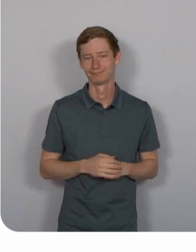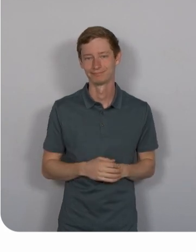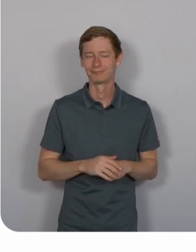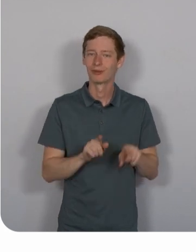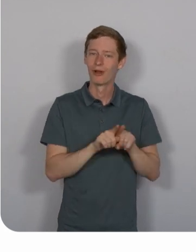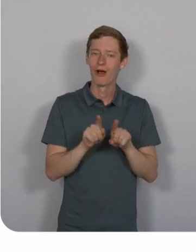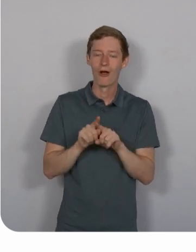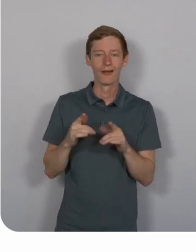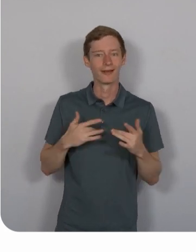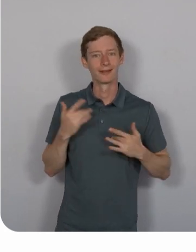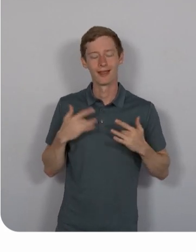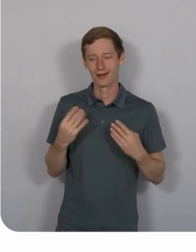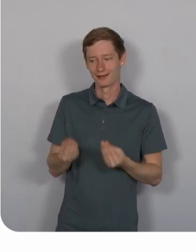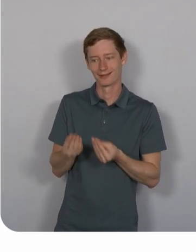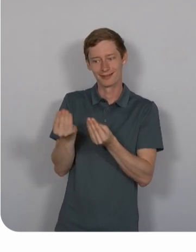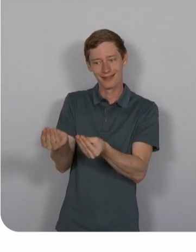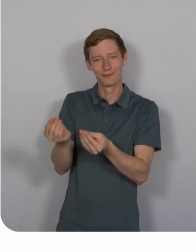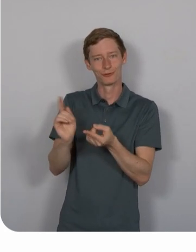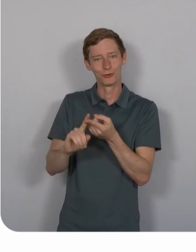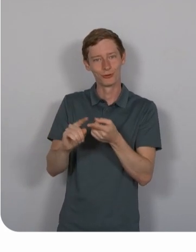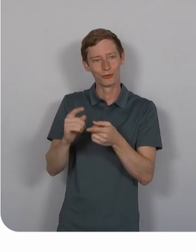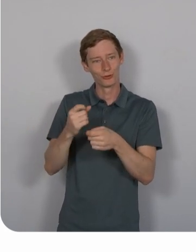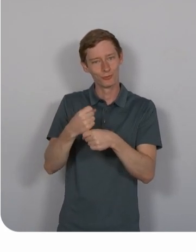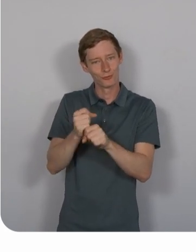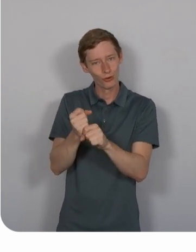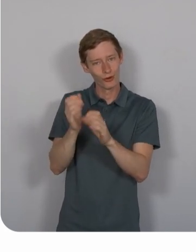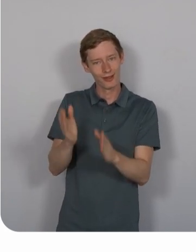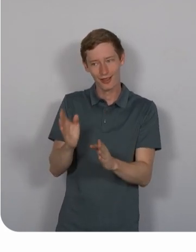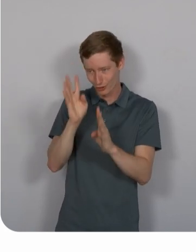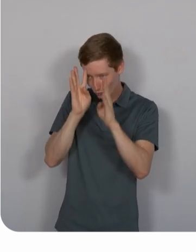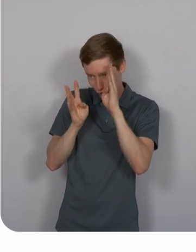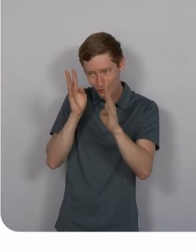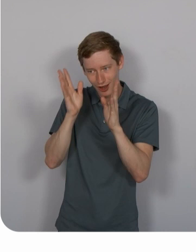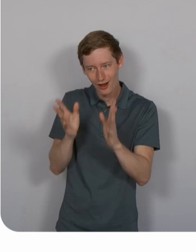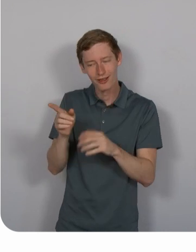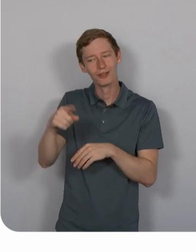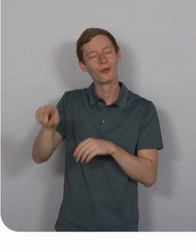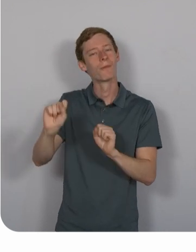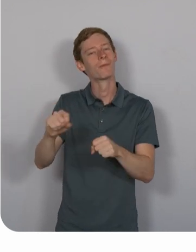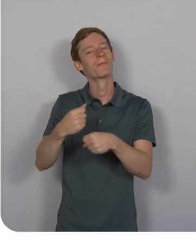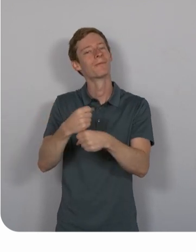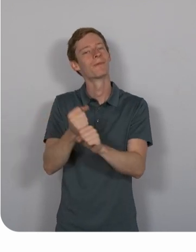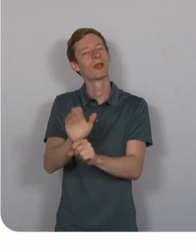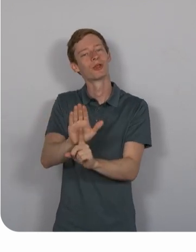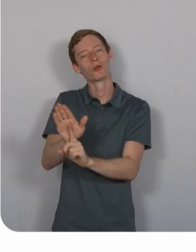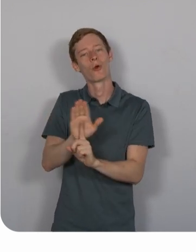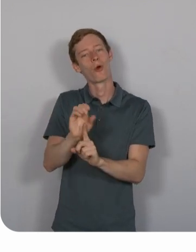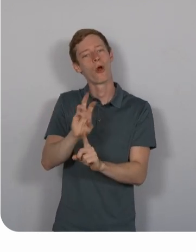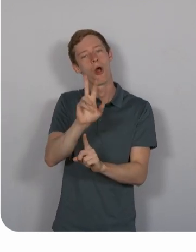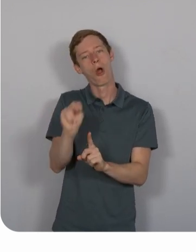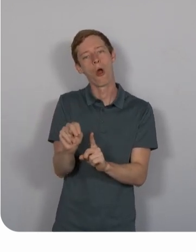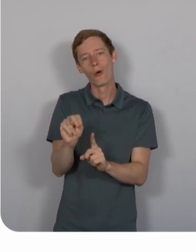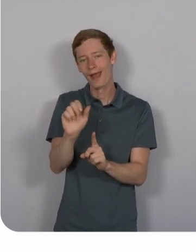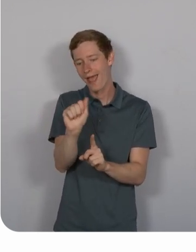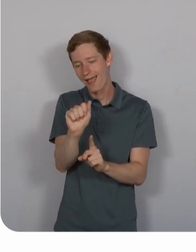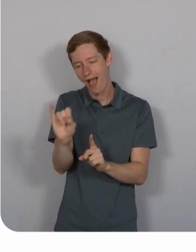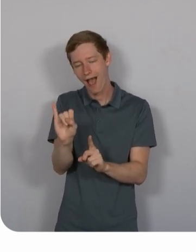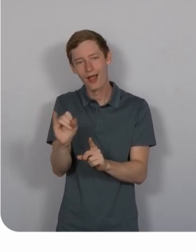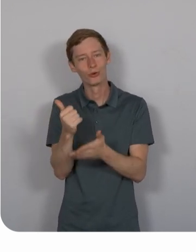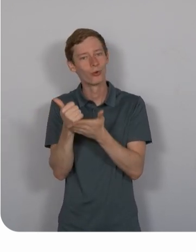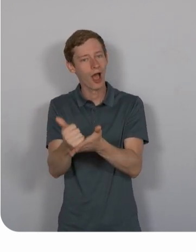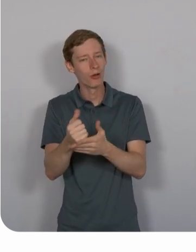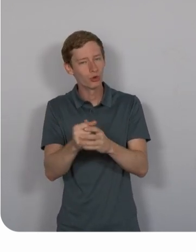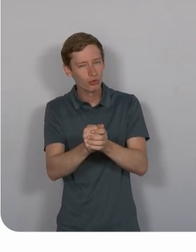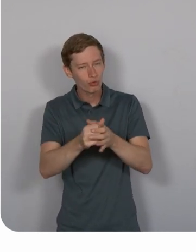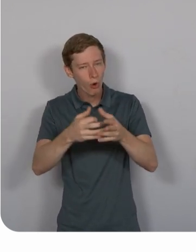in creators' hands so that you can build AIs that represent you to help you grow your community and engage with your community.